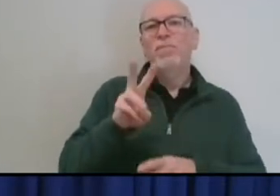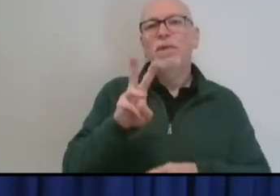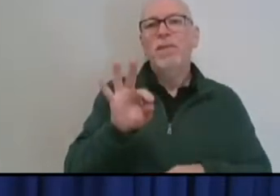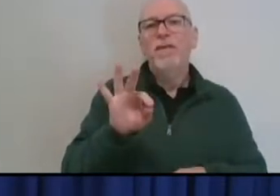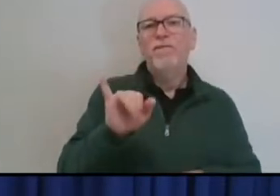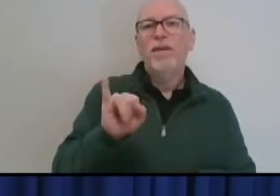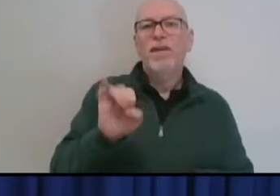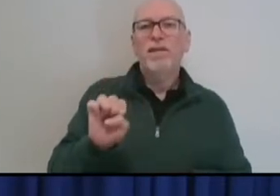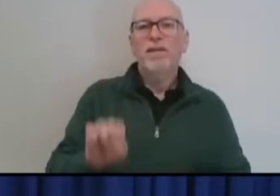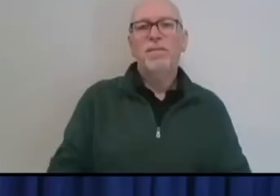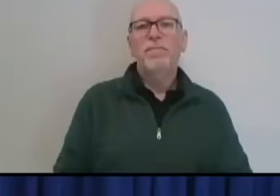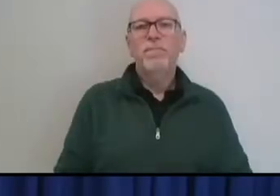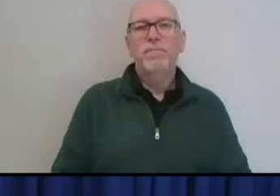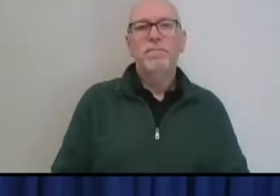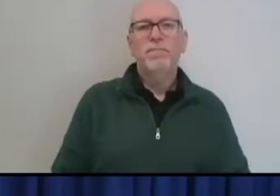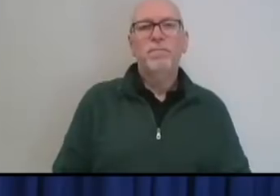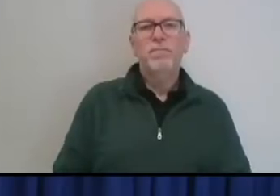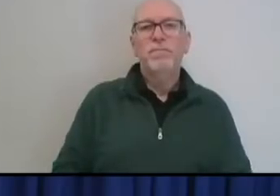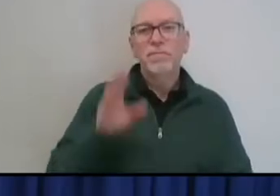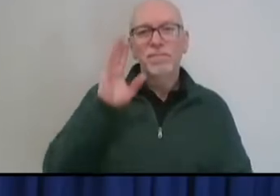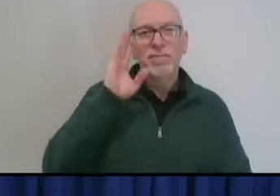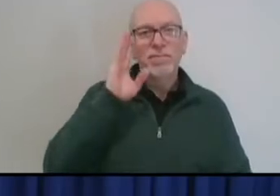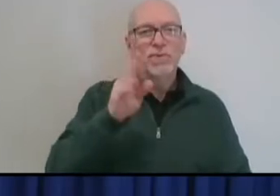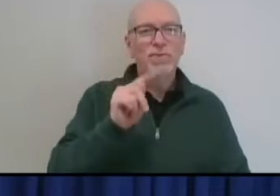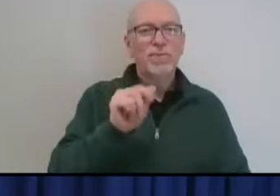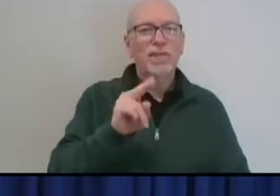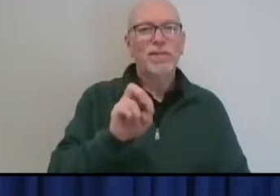WFIE. Tanner, good afternoon.